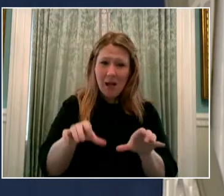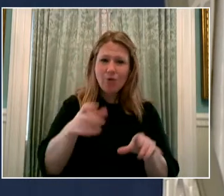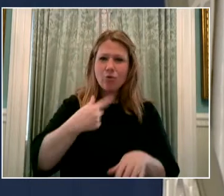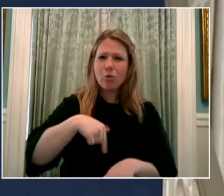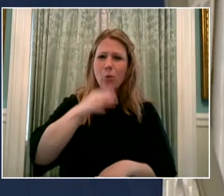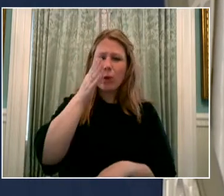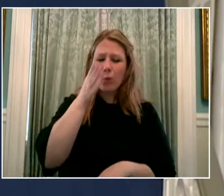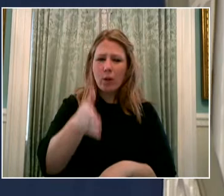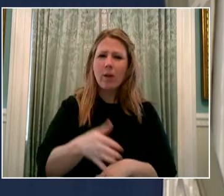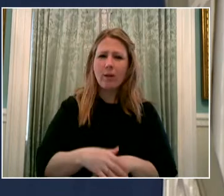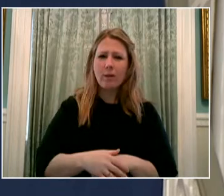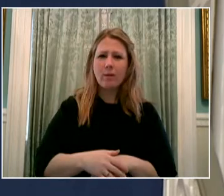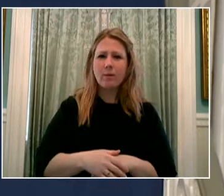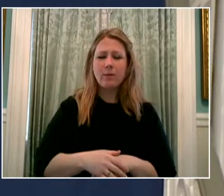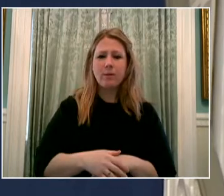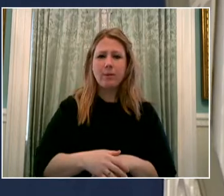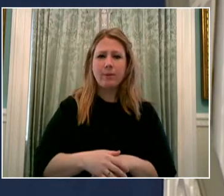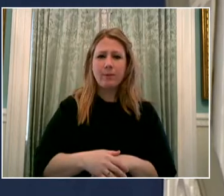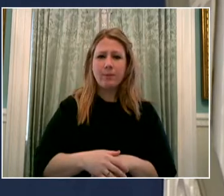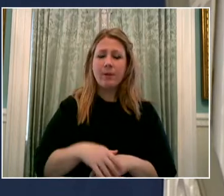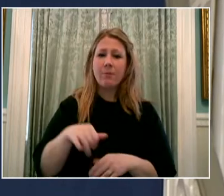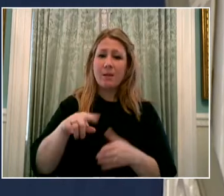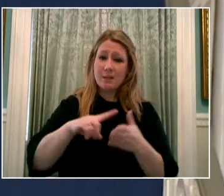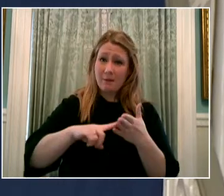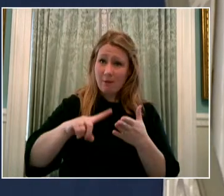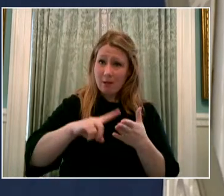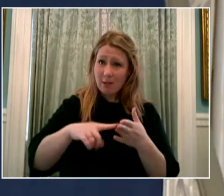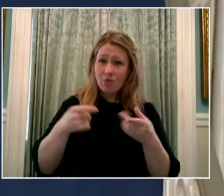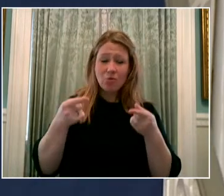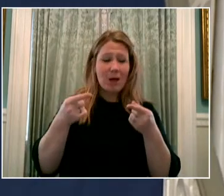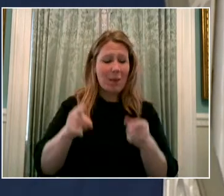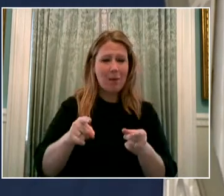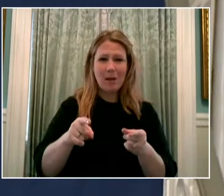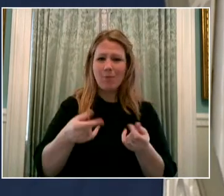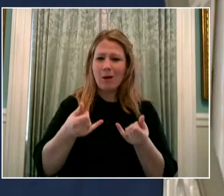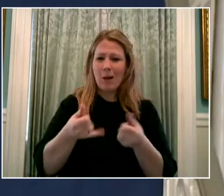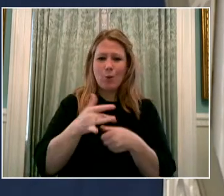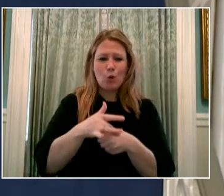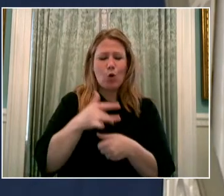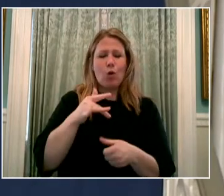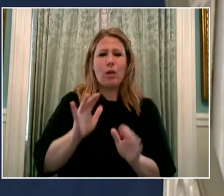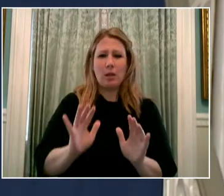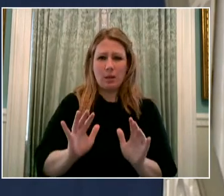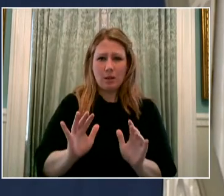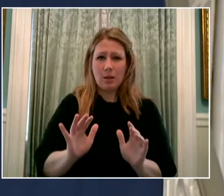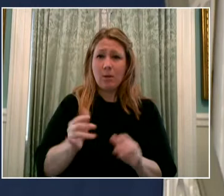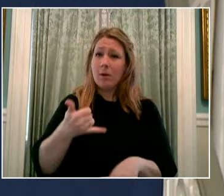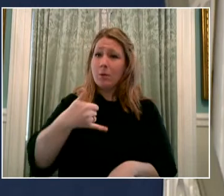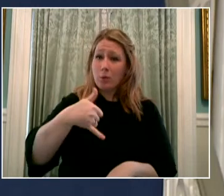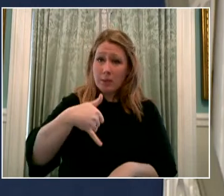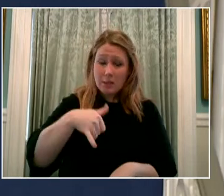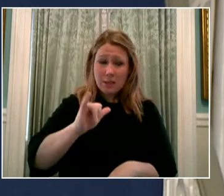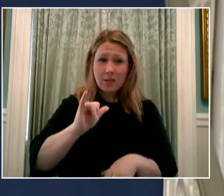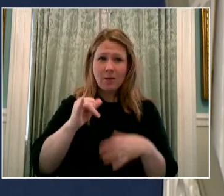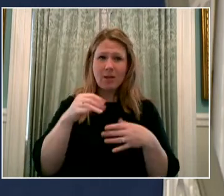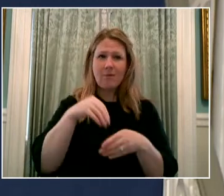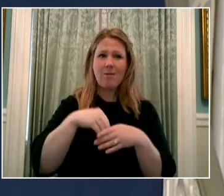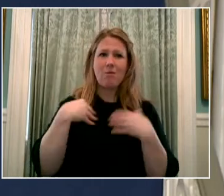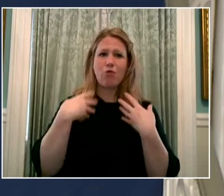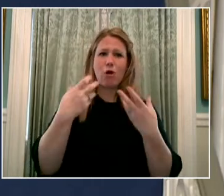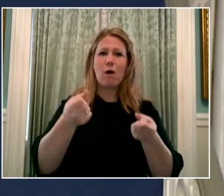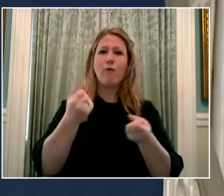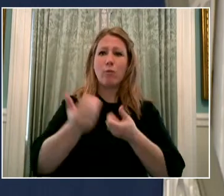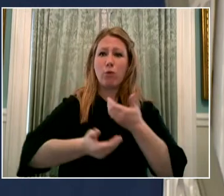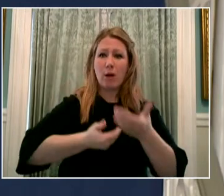the investigation is early. We're still in the process of recovery because there is